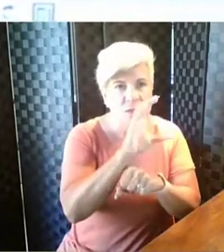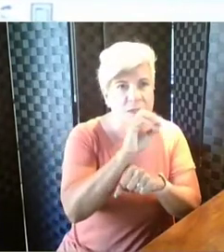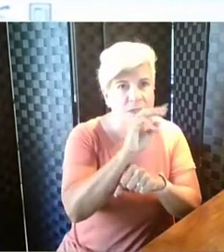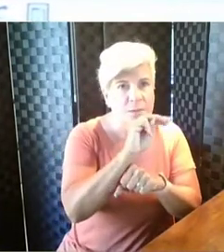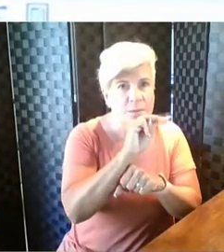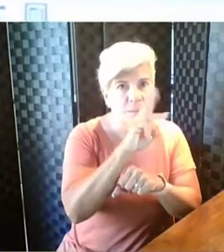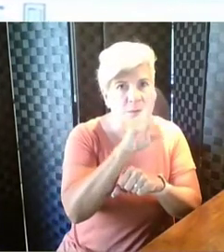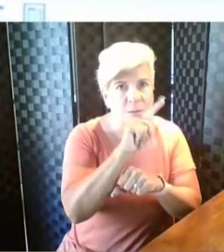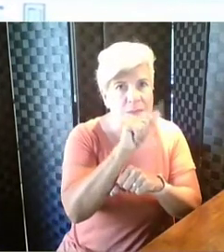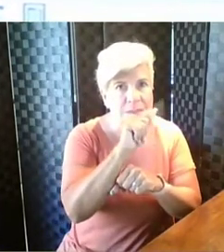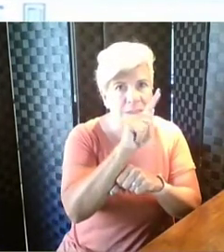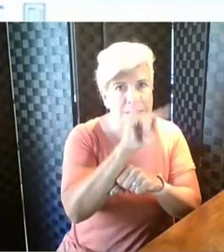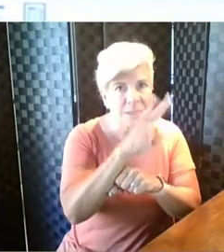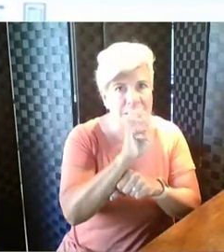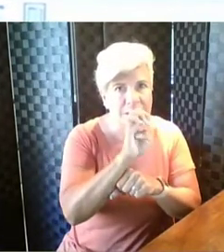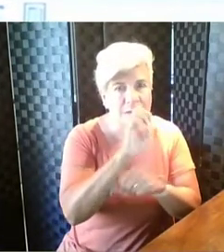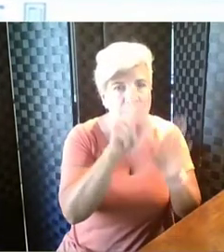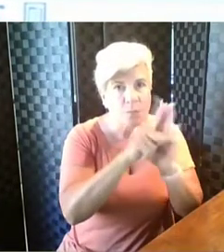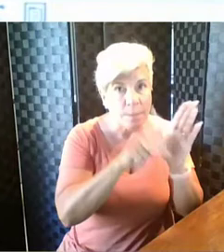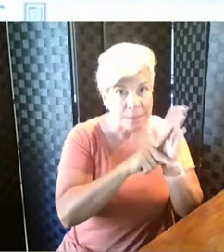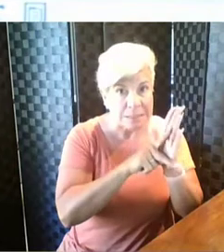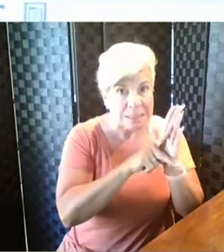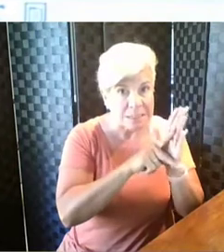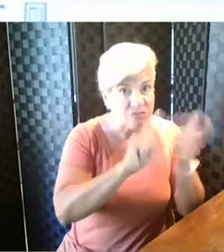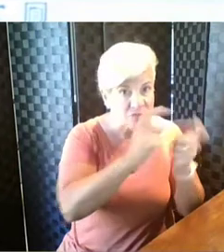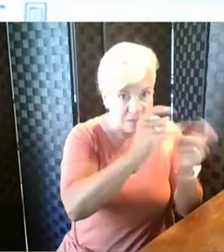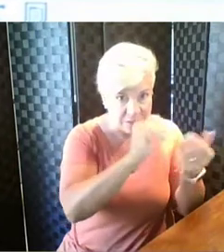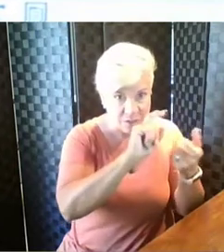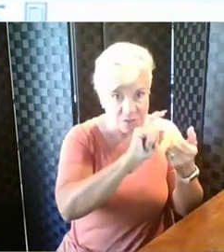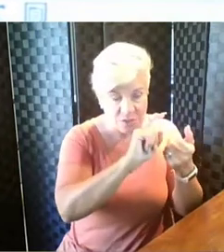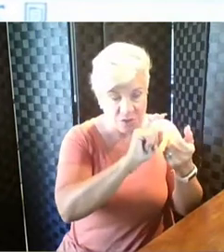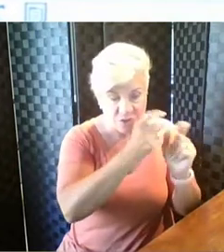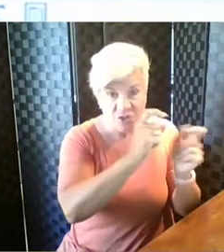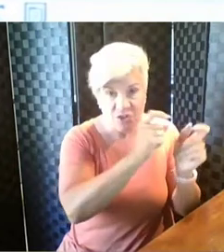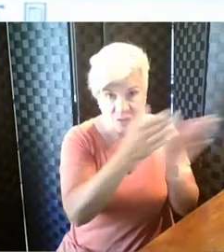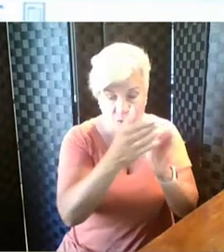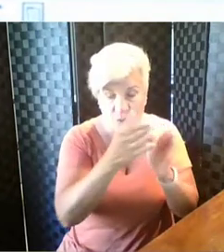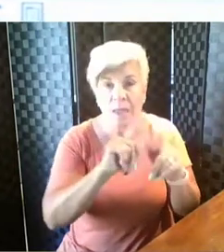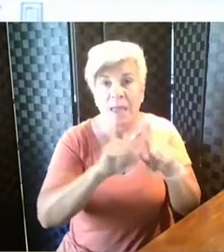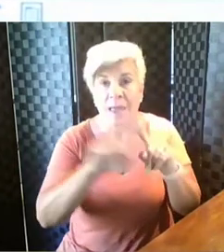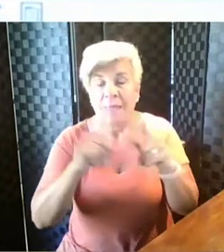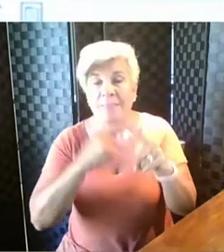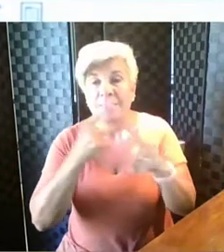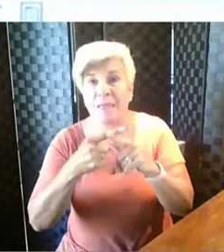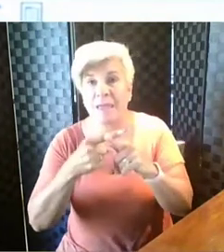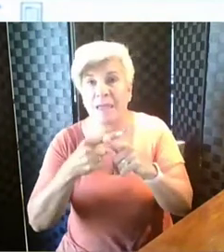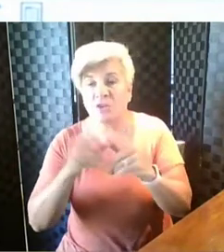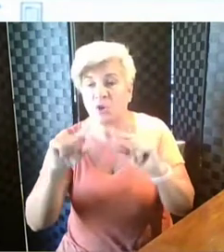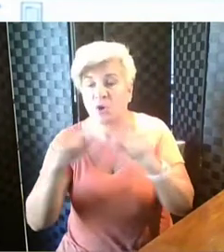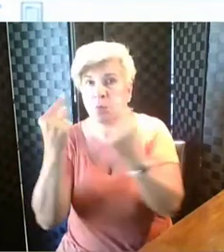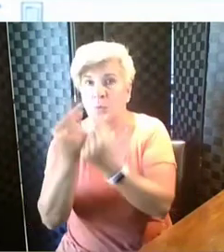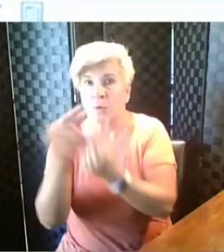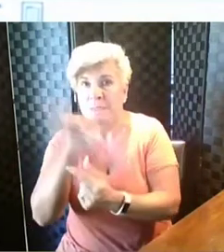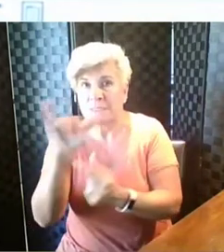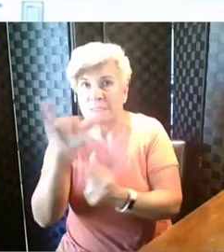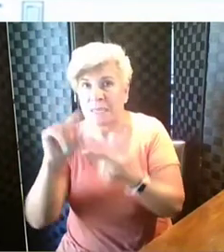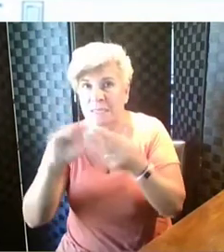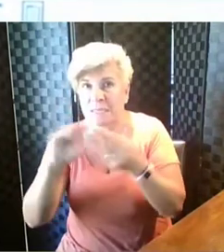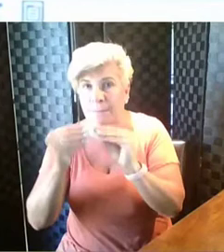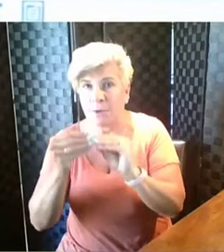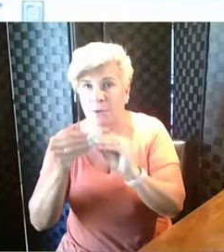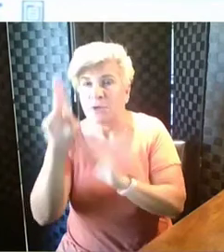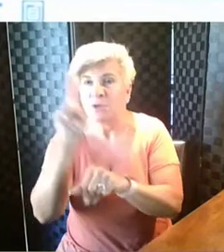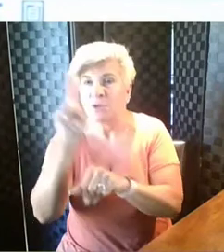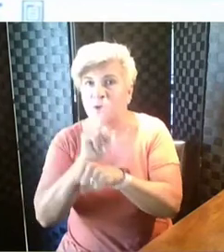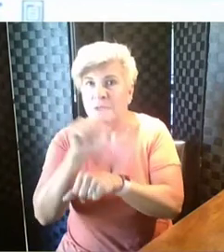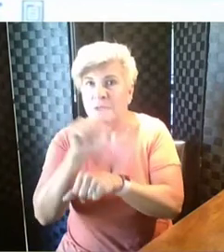to rearrange the numbers and put the like numbers together. And then you're going to group your like numbers using the associative property